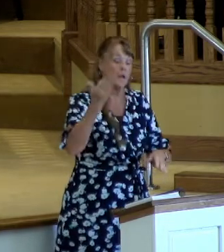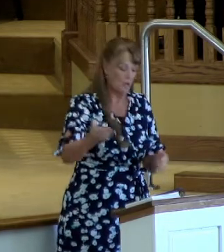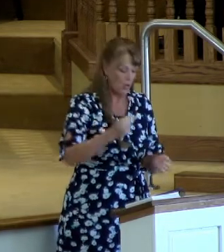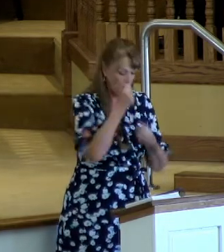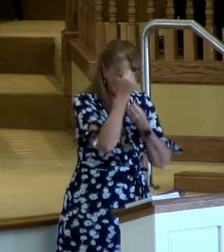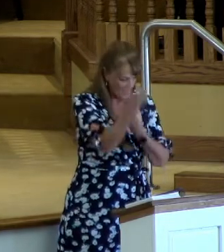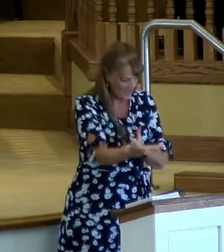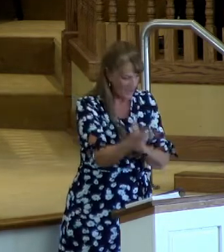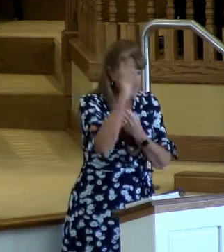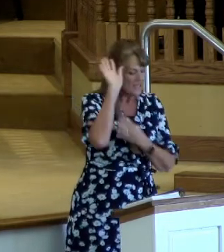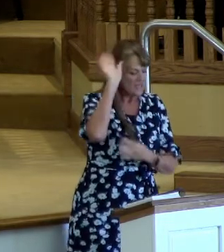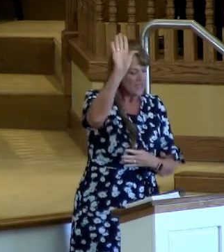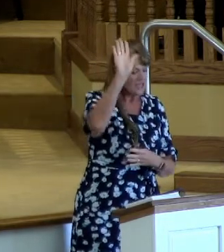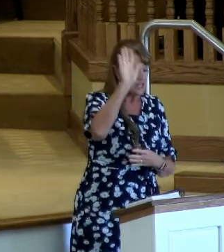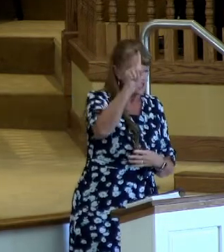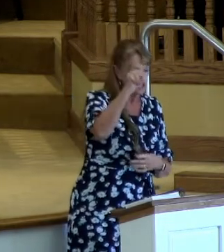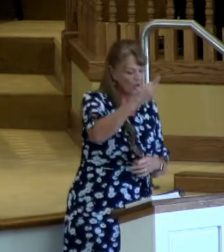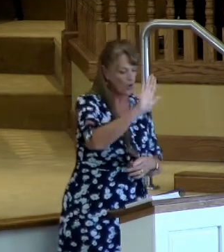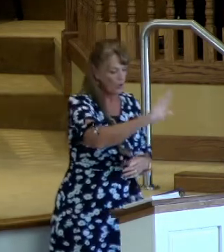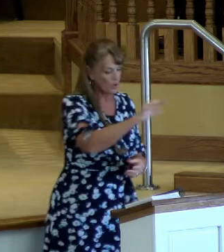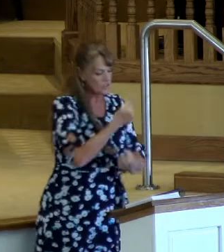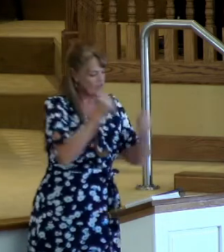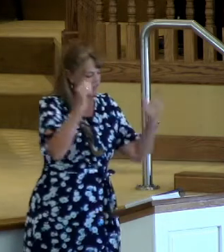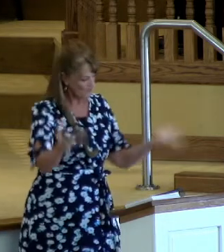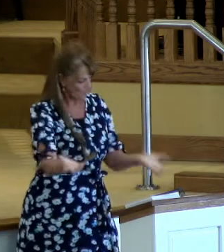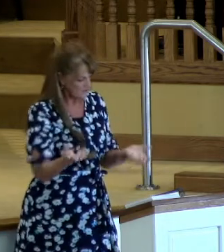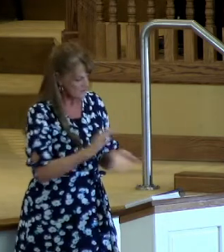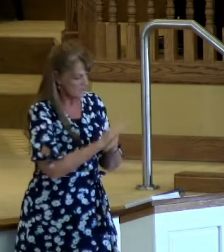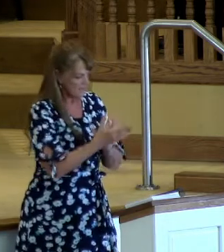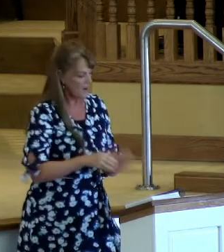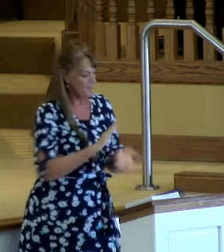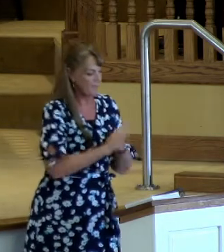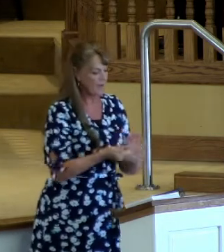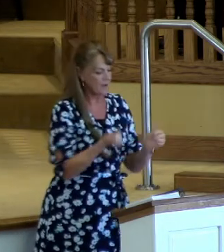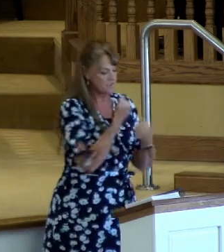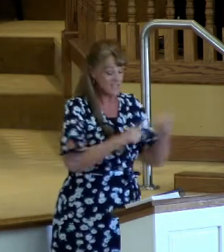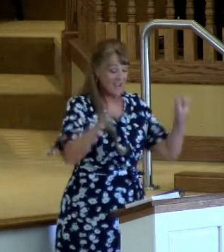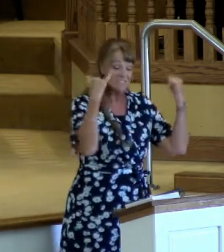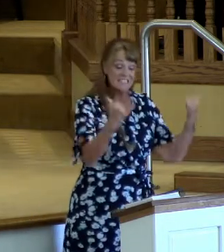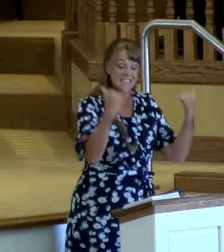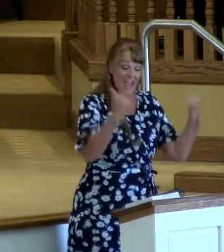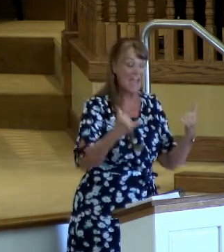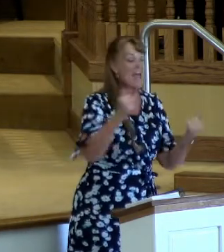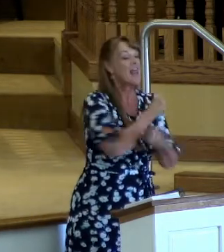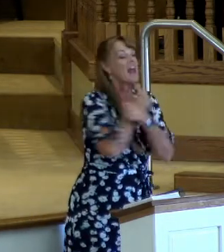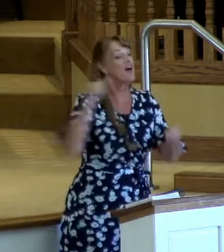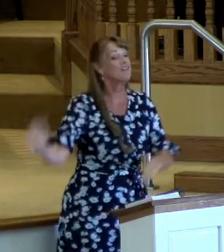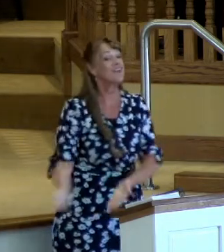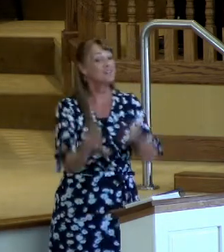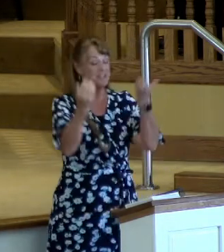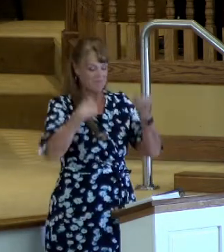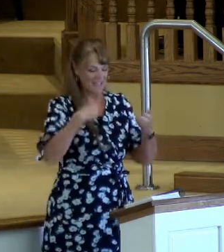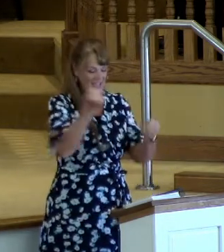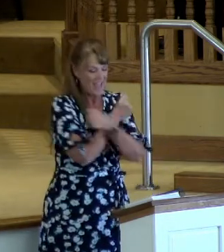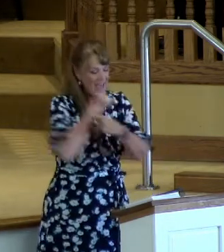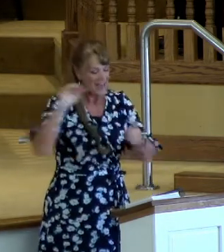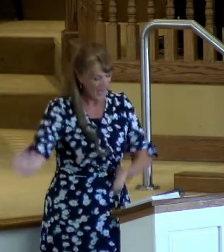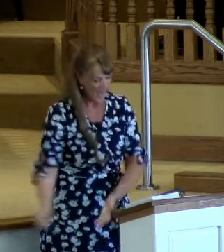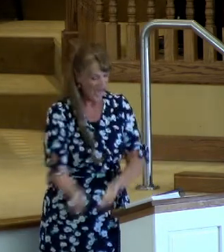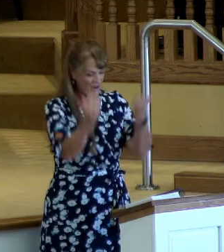obey. He your savior wants to be. Be saved today. You sing.